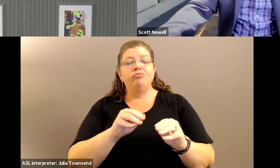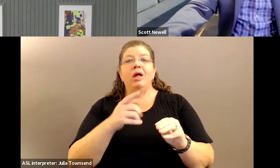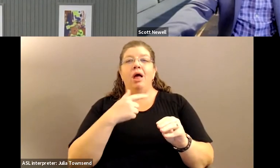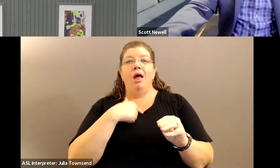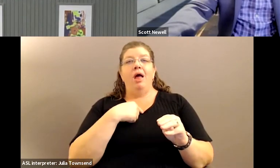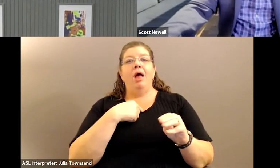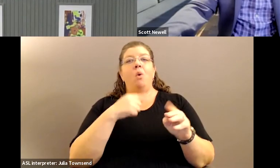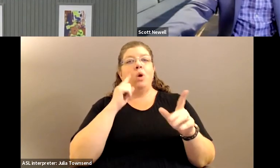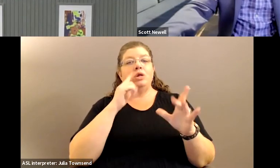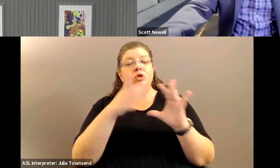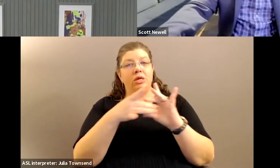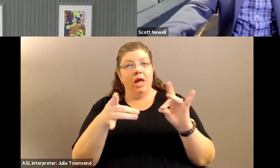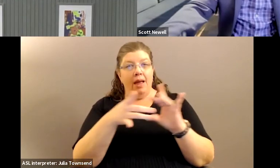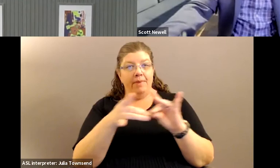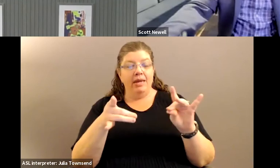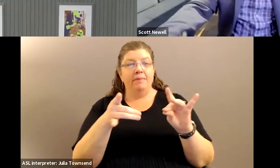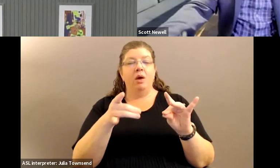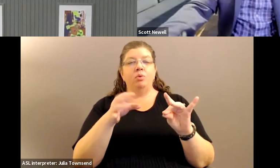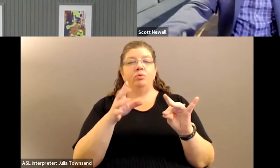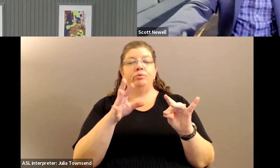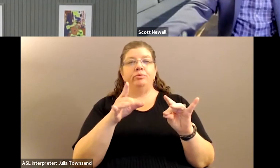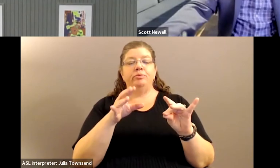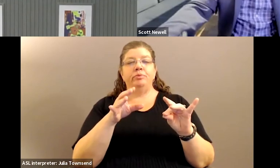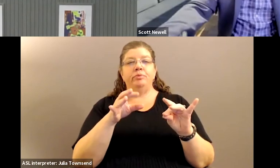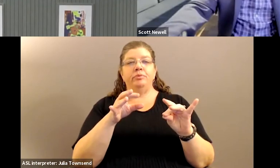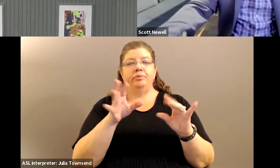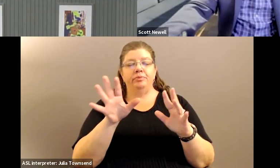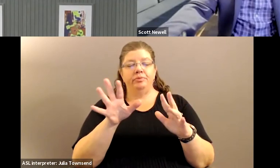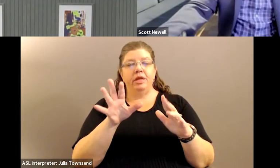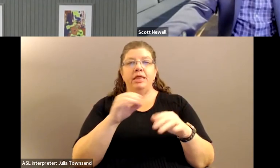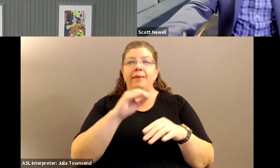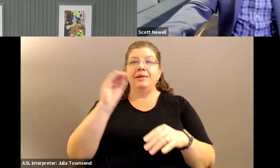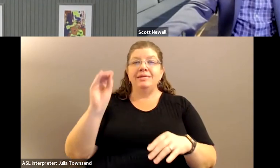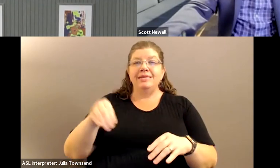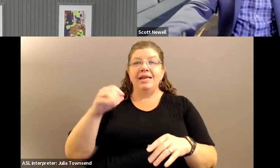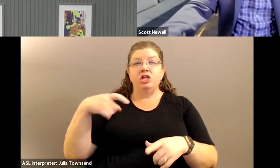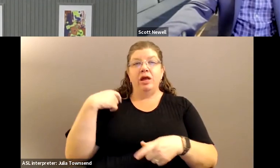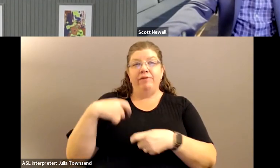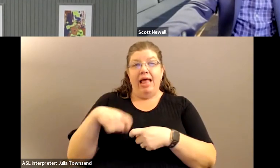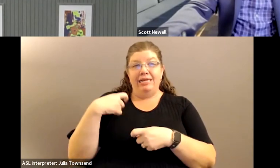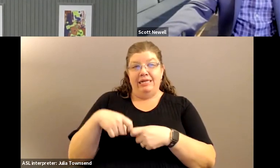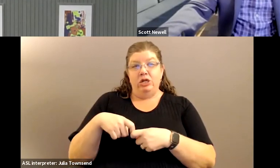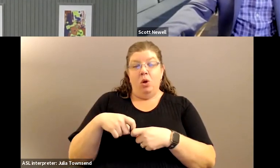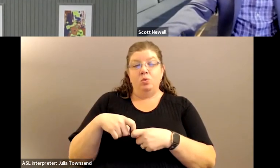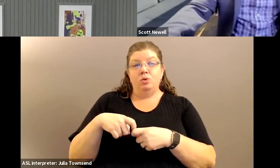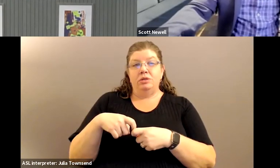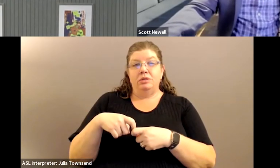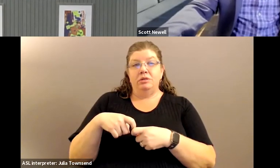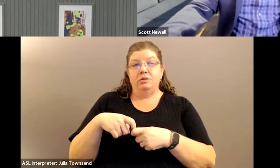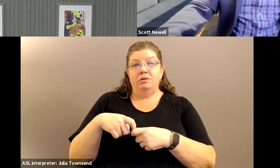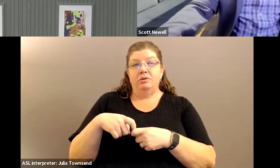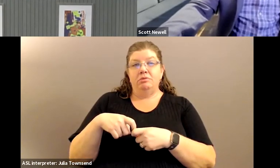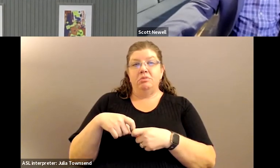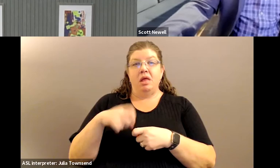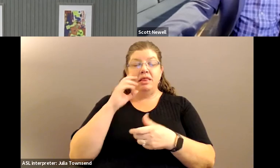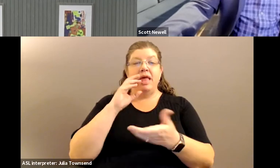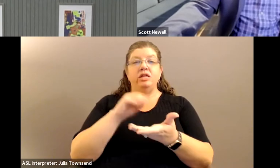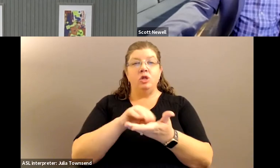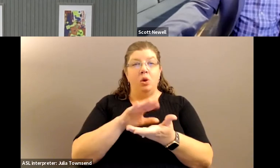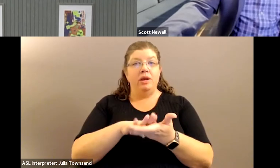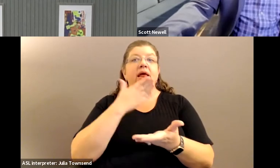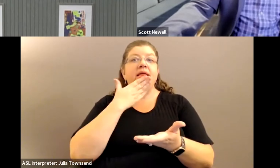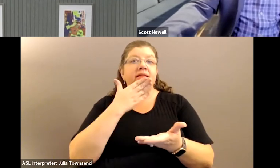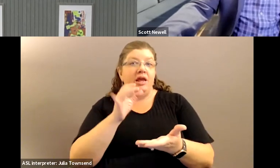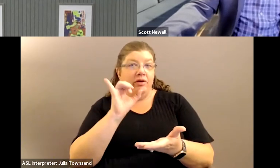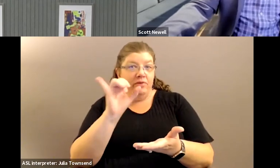like to comment about the percentage of latinos in that's noted and i thank you for